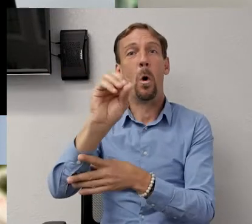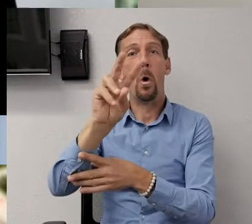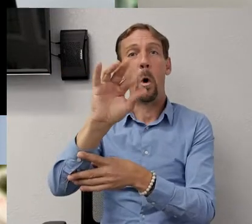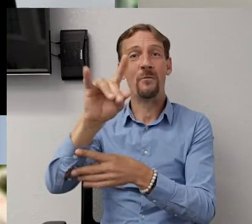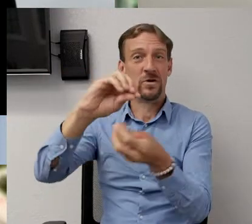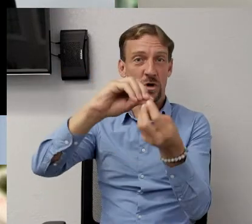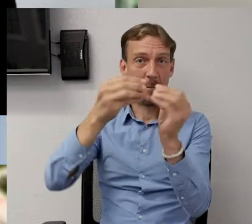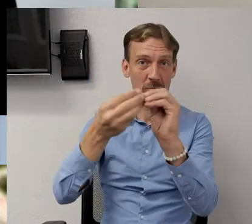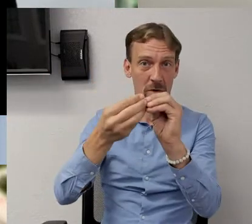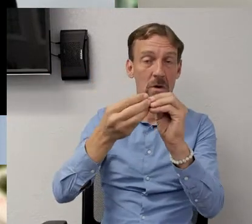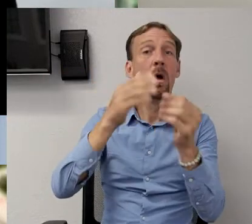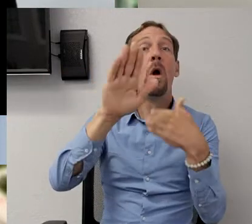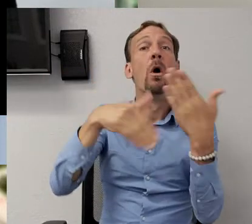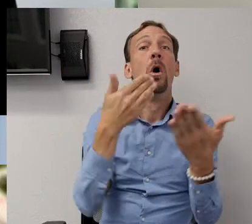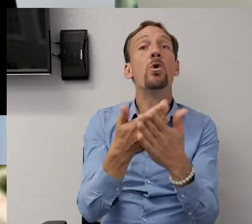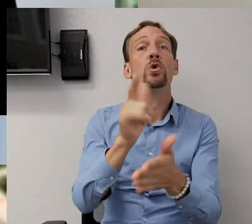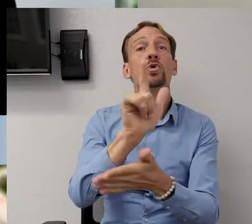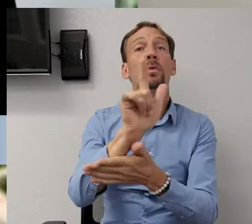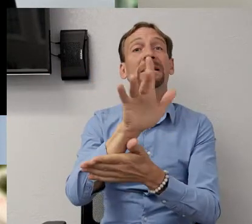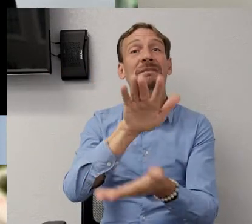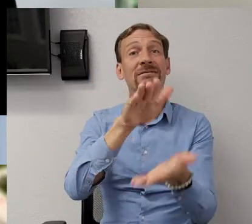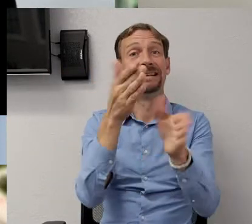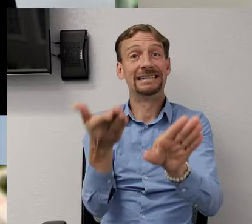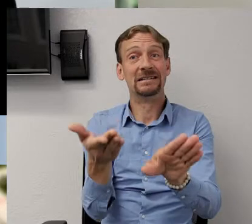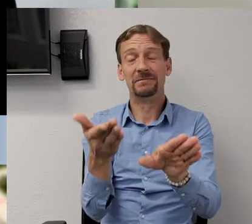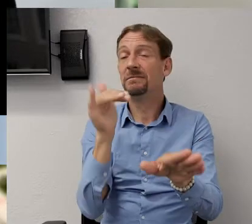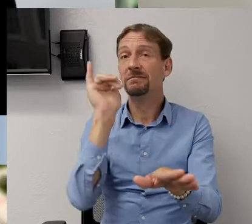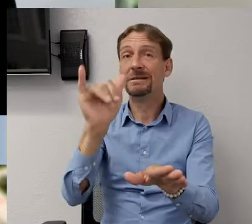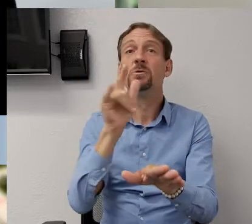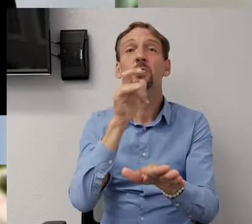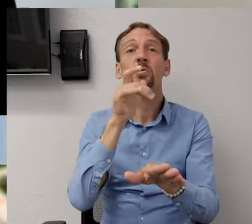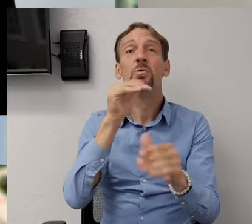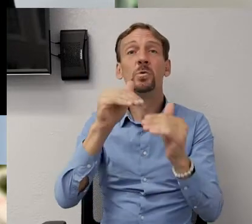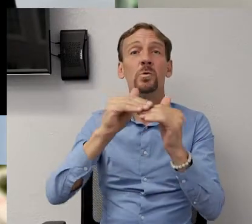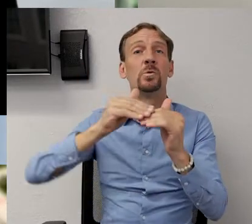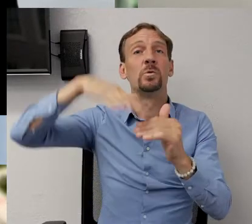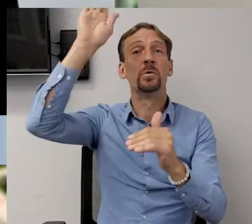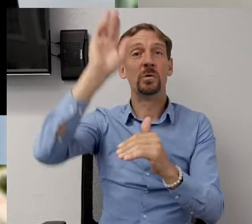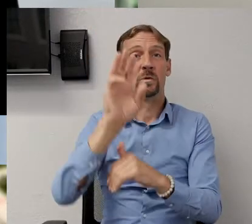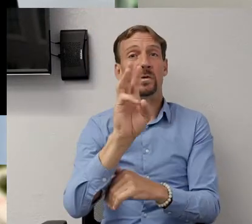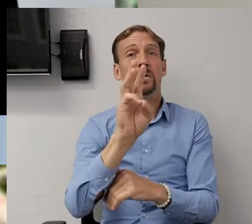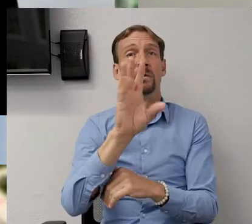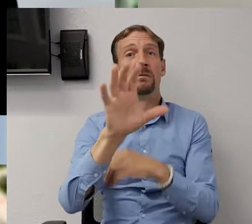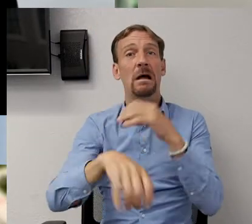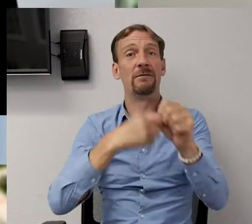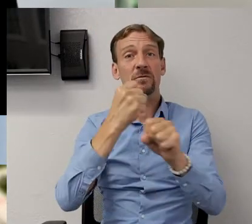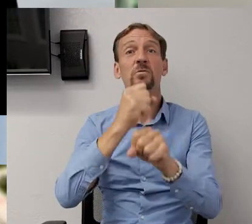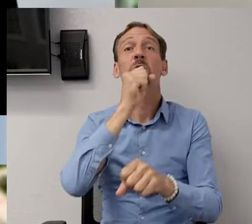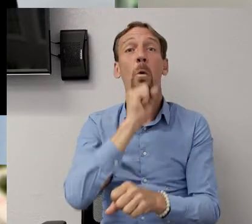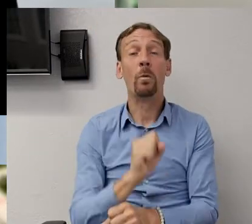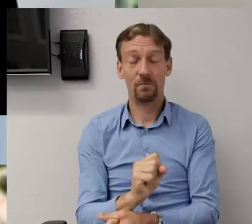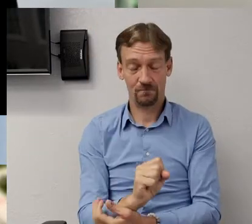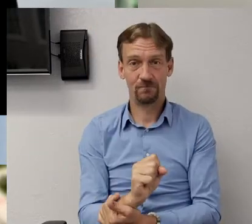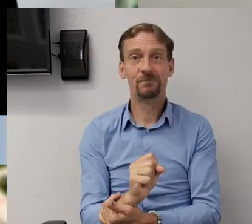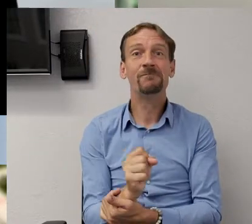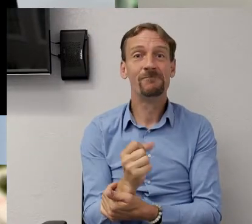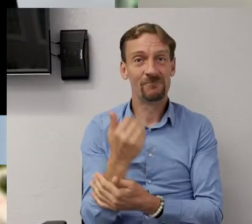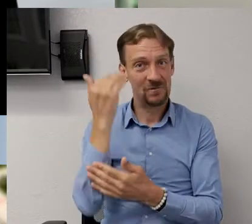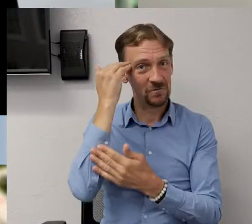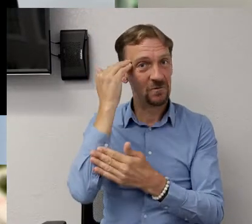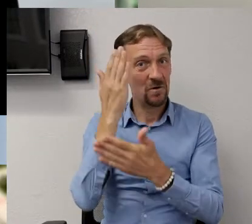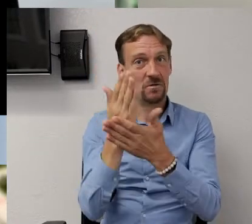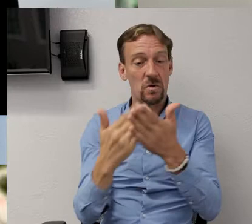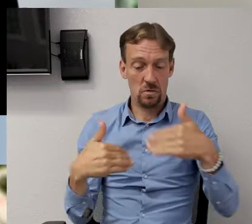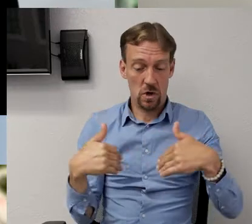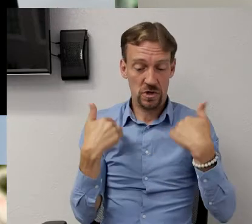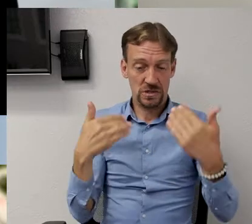All 25 deaths have been people that have been over 65 years old. Even though we've had a lot of young